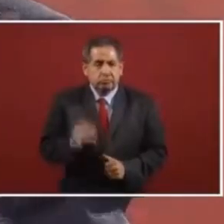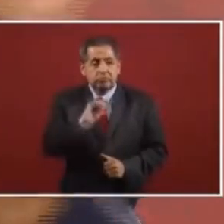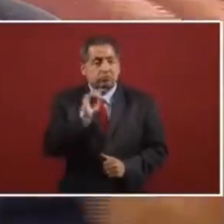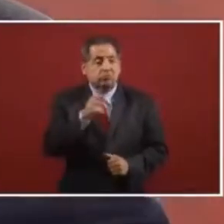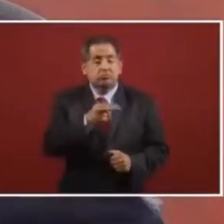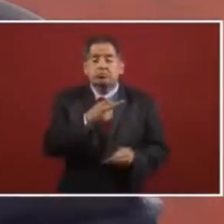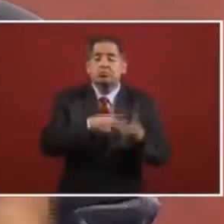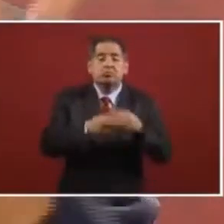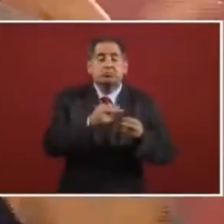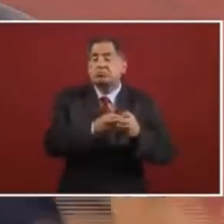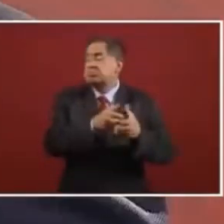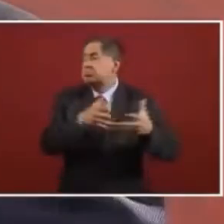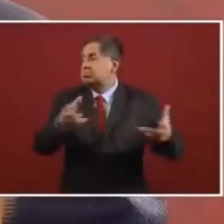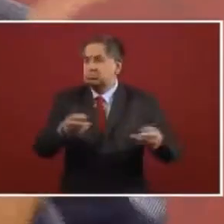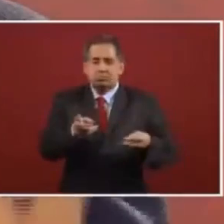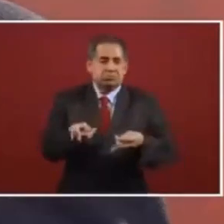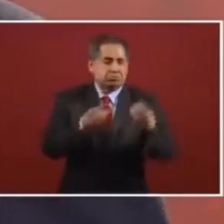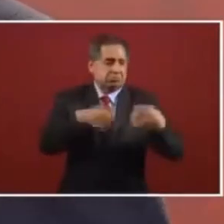inviertan y